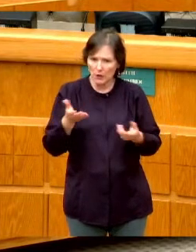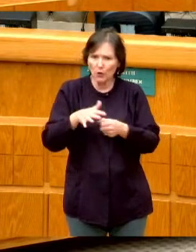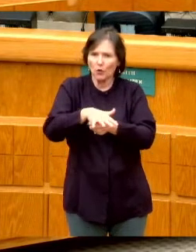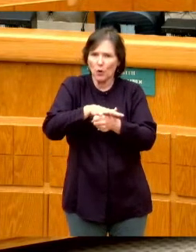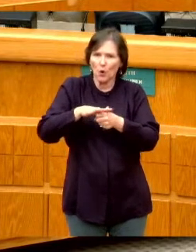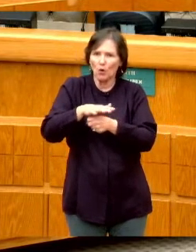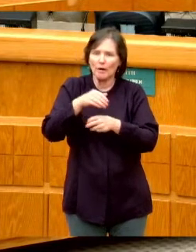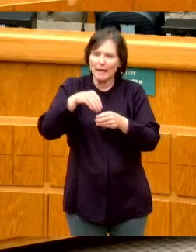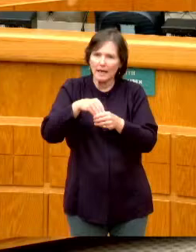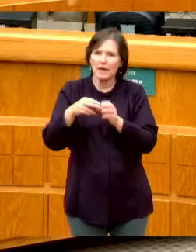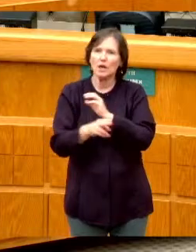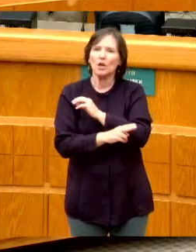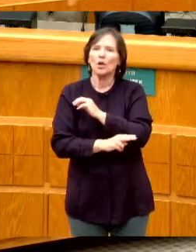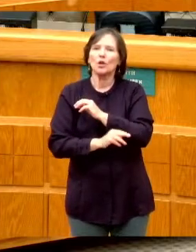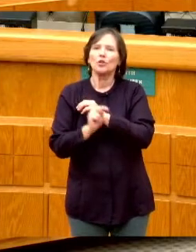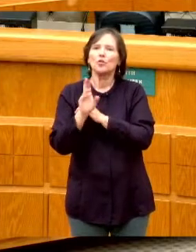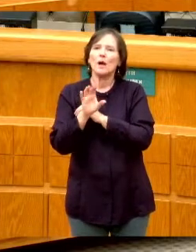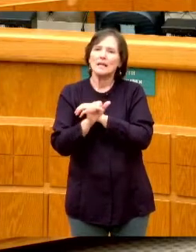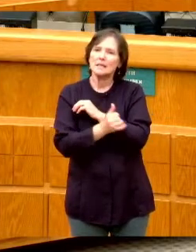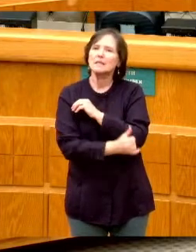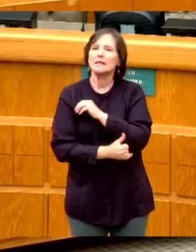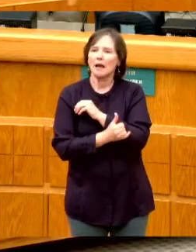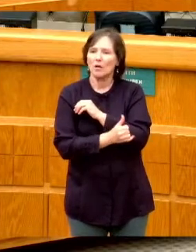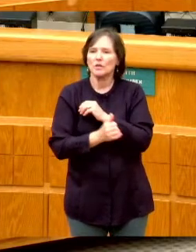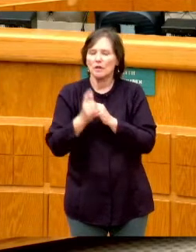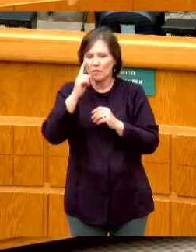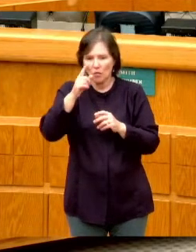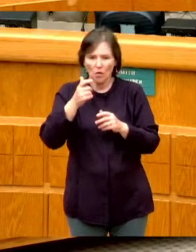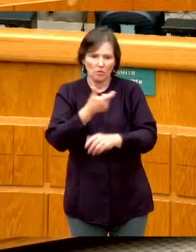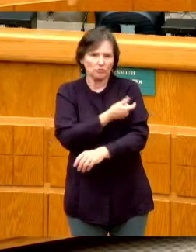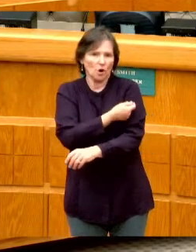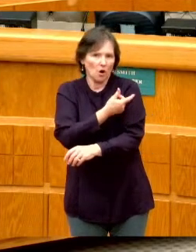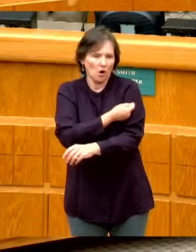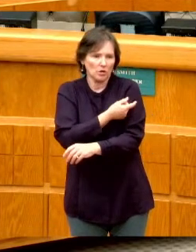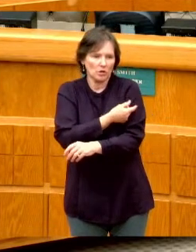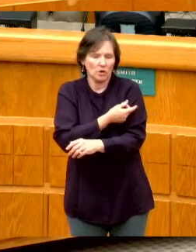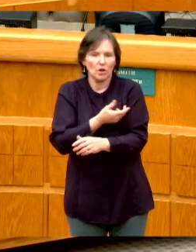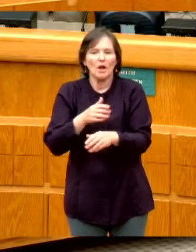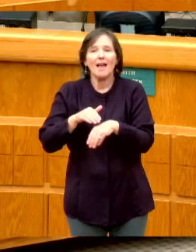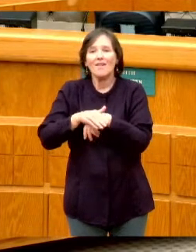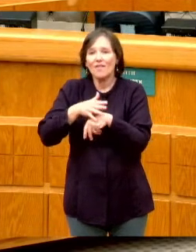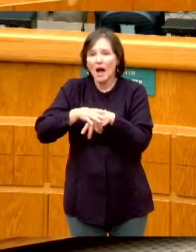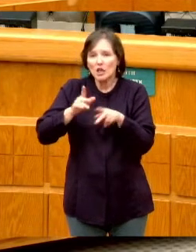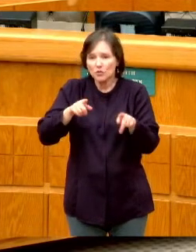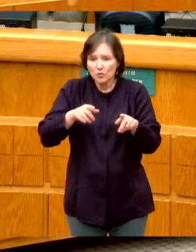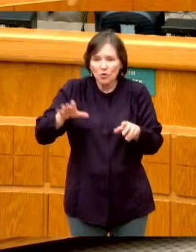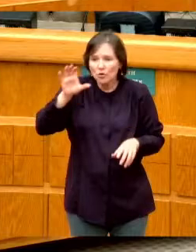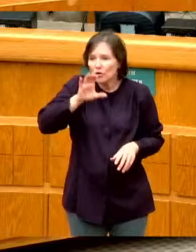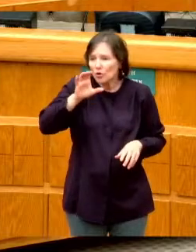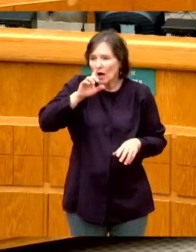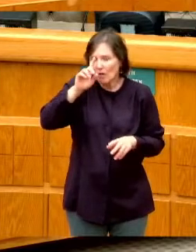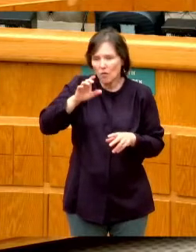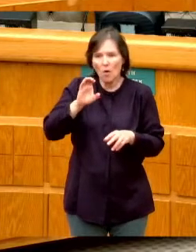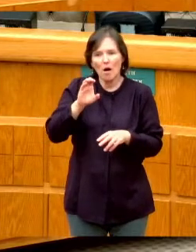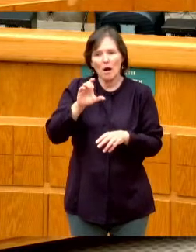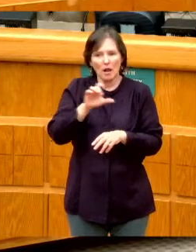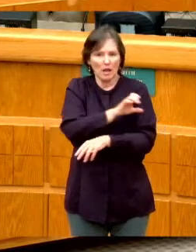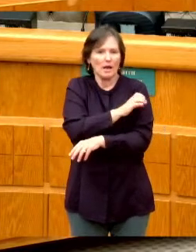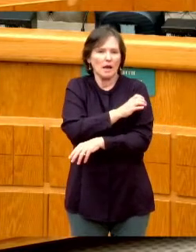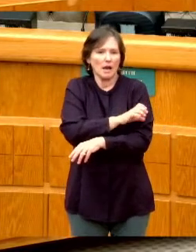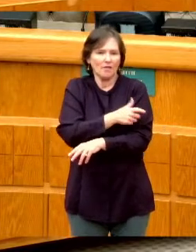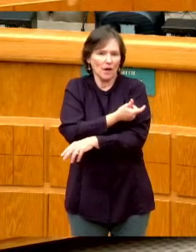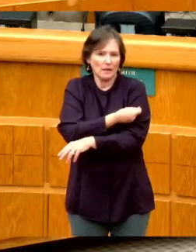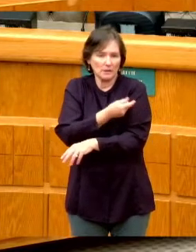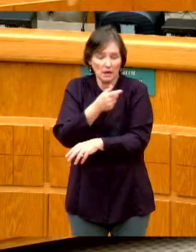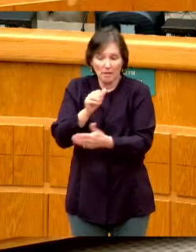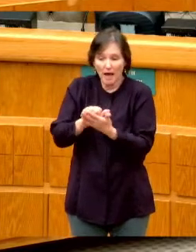motto is to vaccinate with a sense of urgency. Whether you are the one being vaccinated or someone else is, the goal